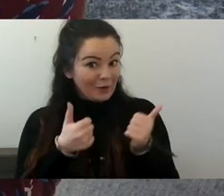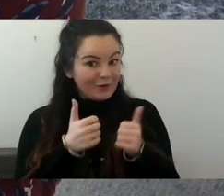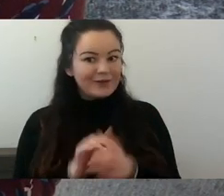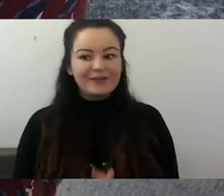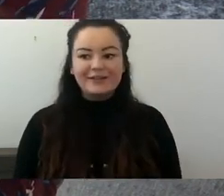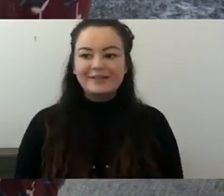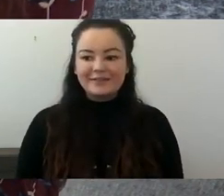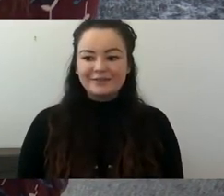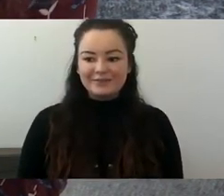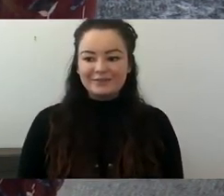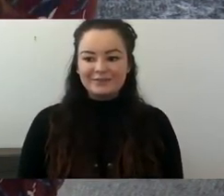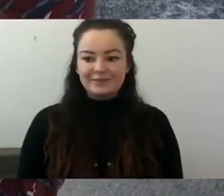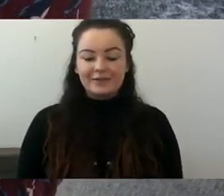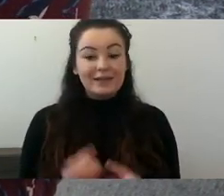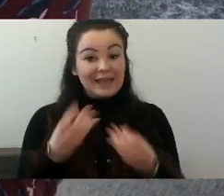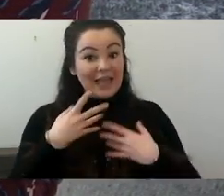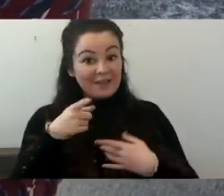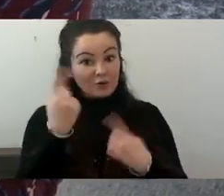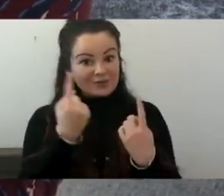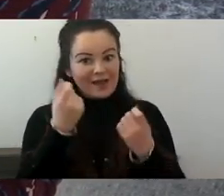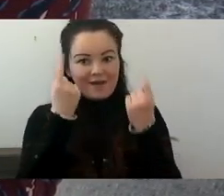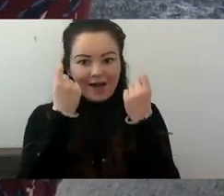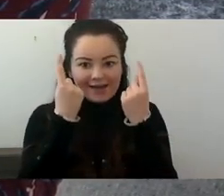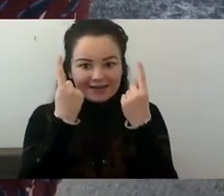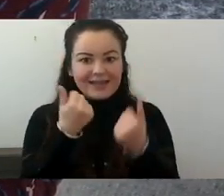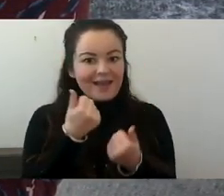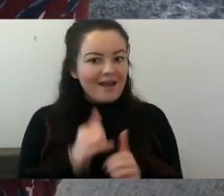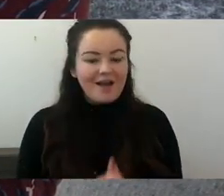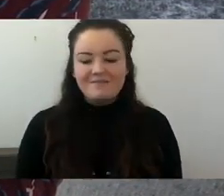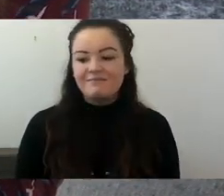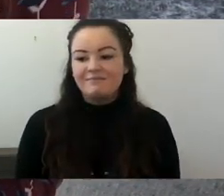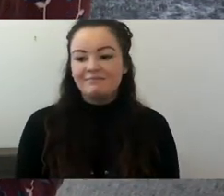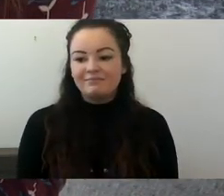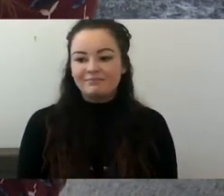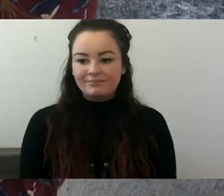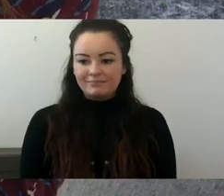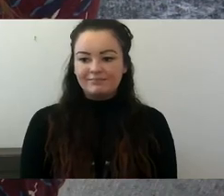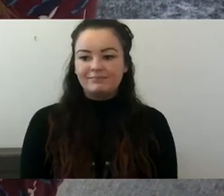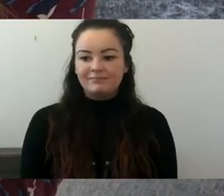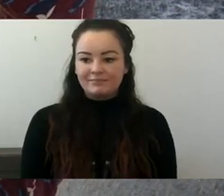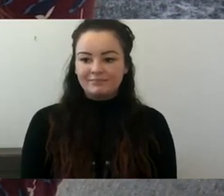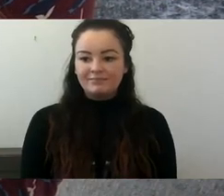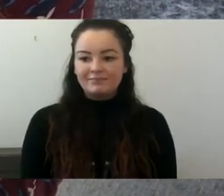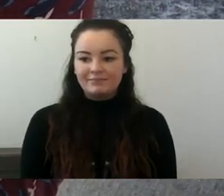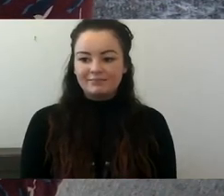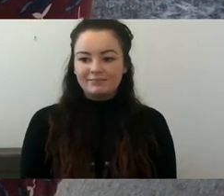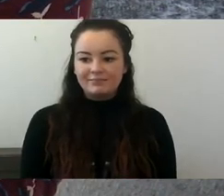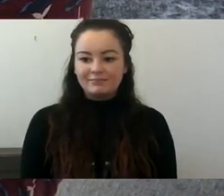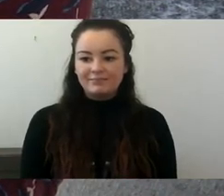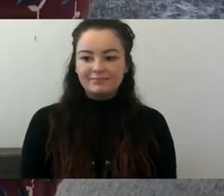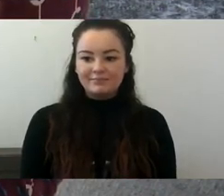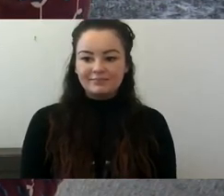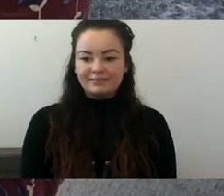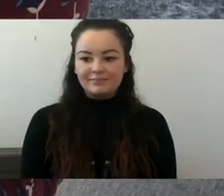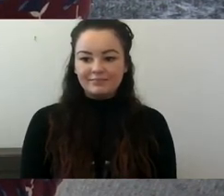look at that to get some inspiration and